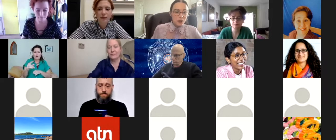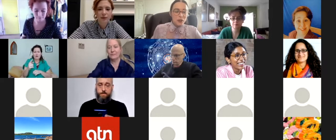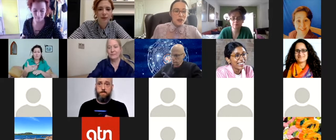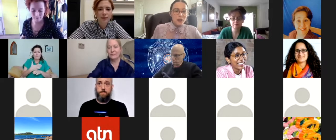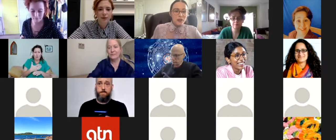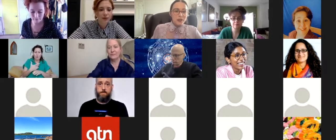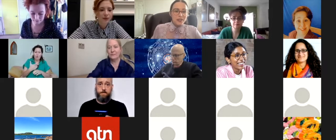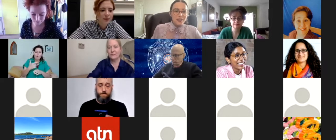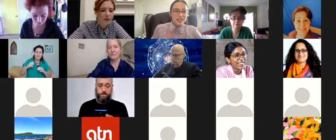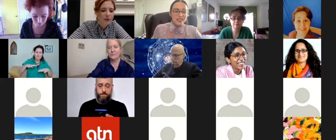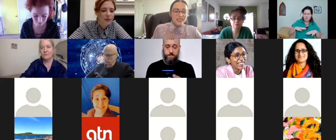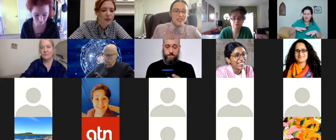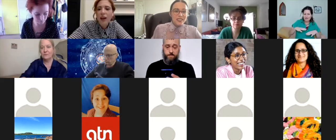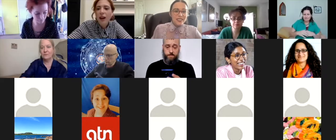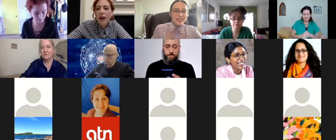fine.